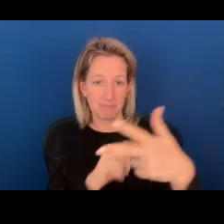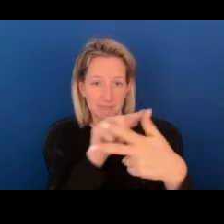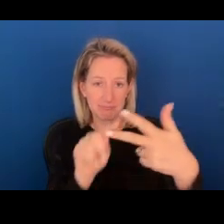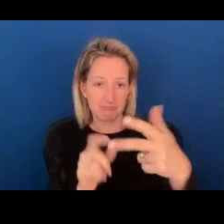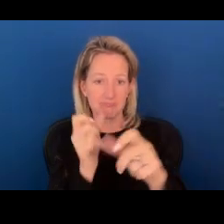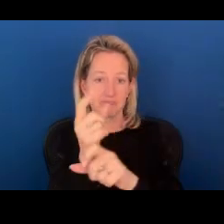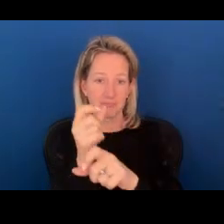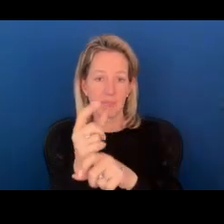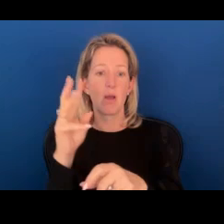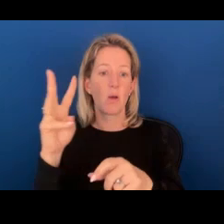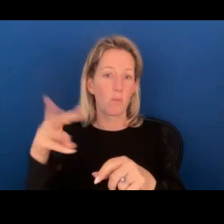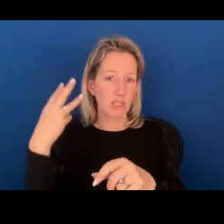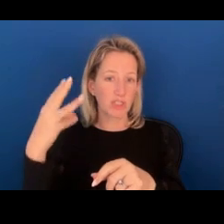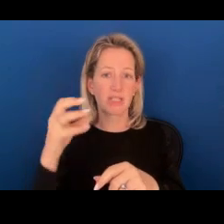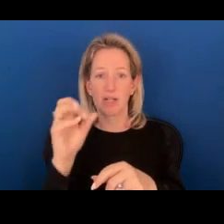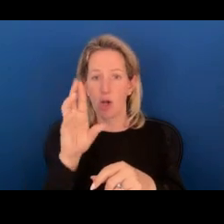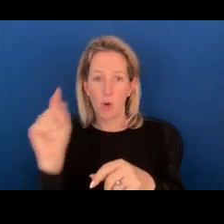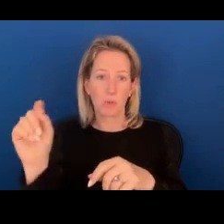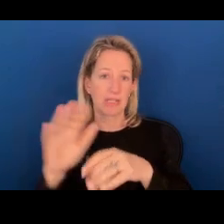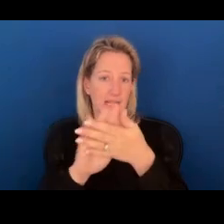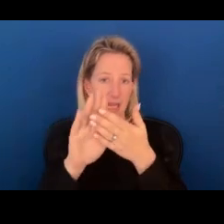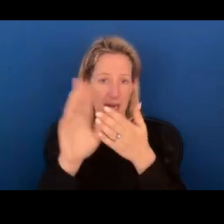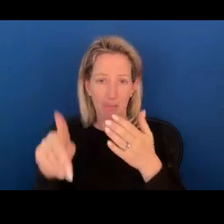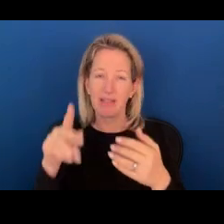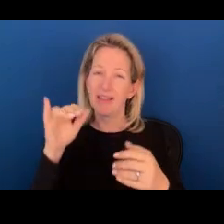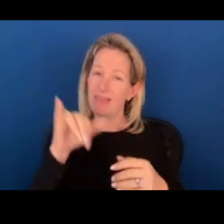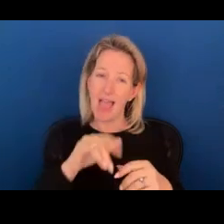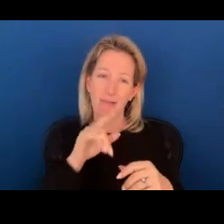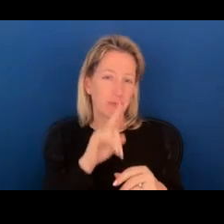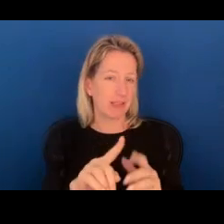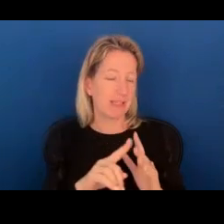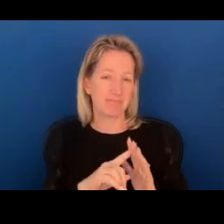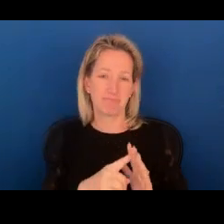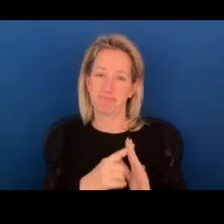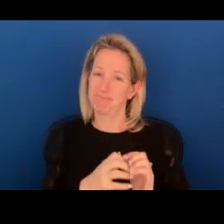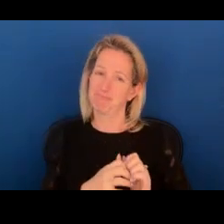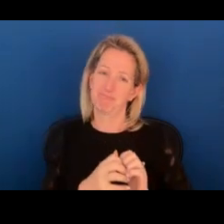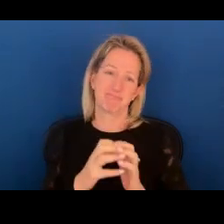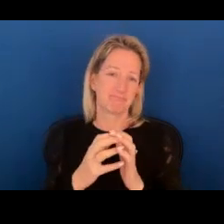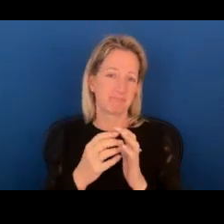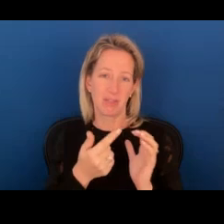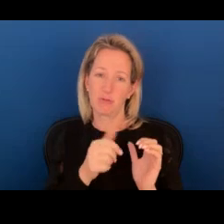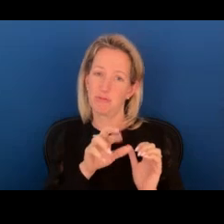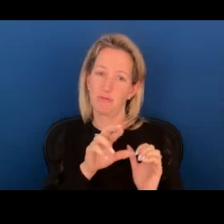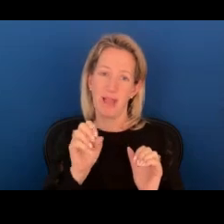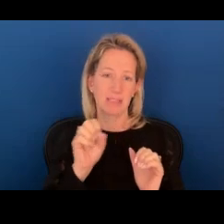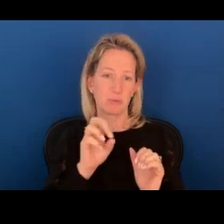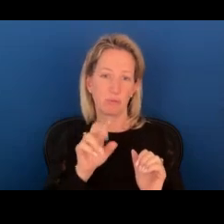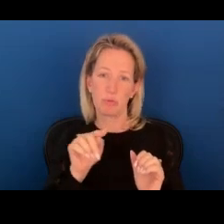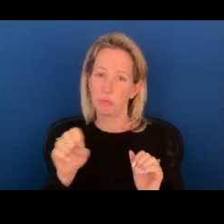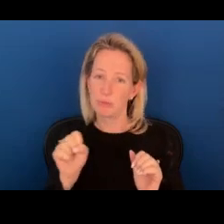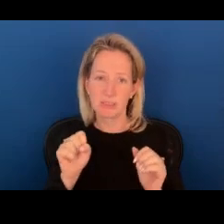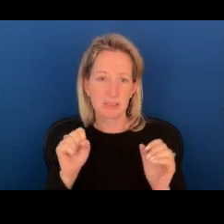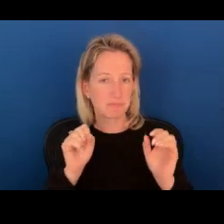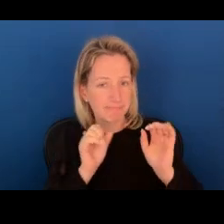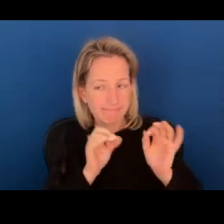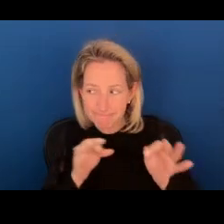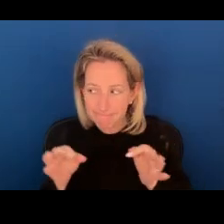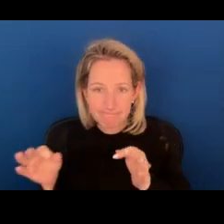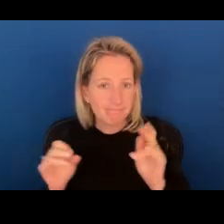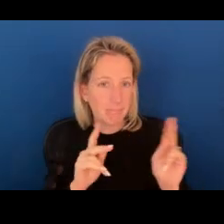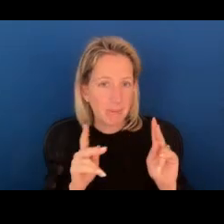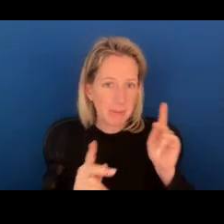Washington Coast Cleanup, which was really a grassroots, started as a grassroots cleanup, mostly with folks who